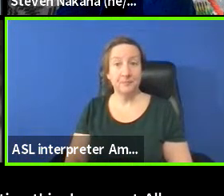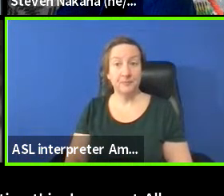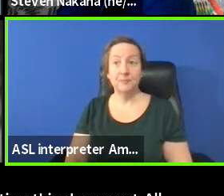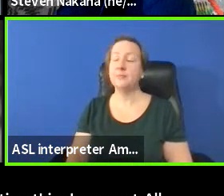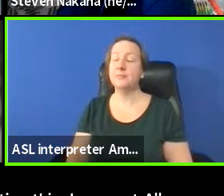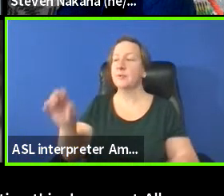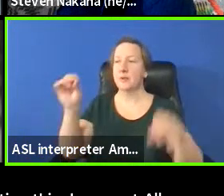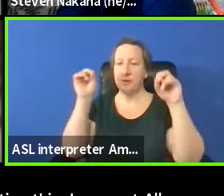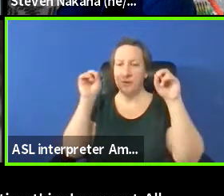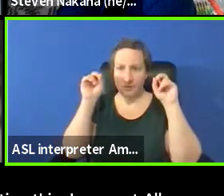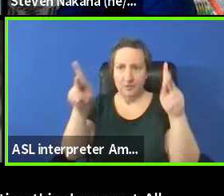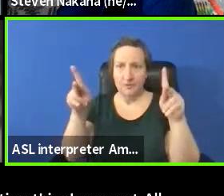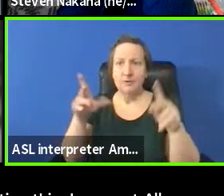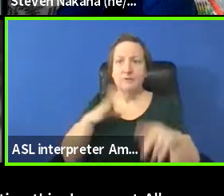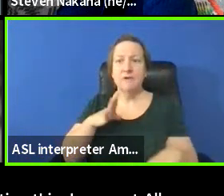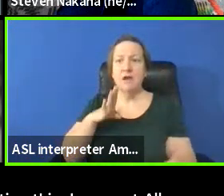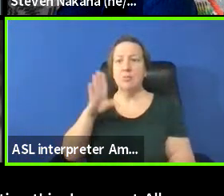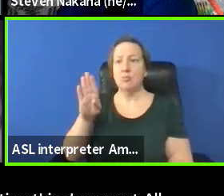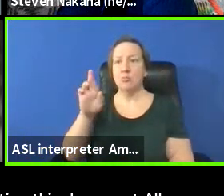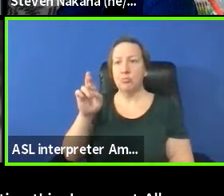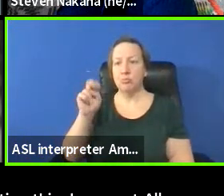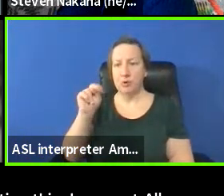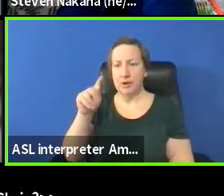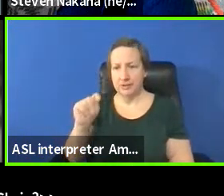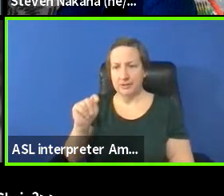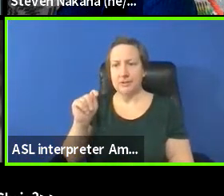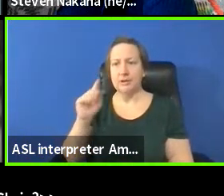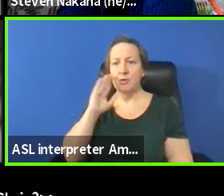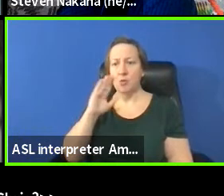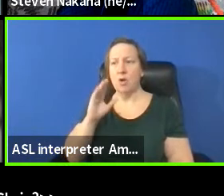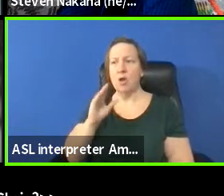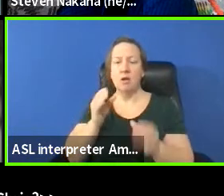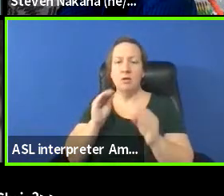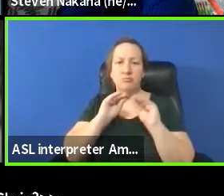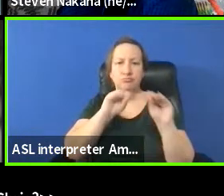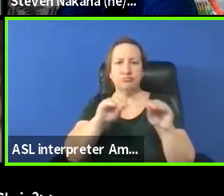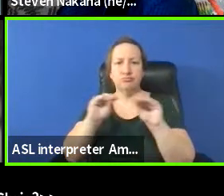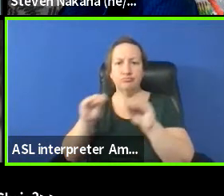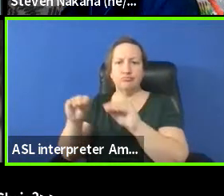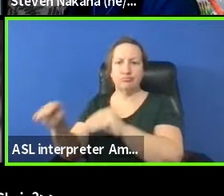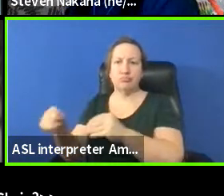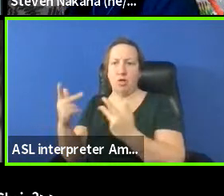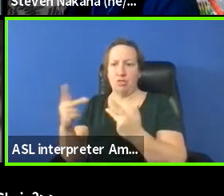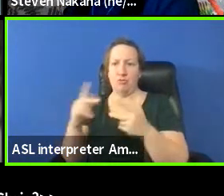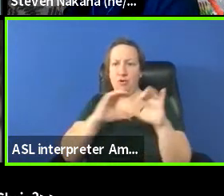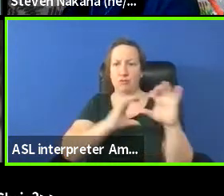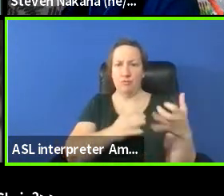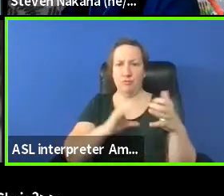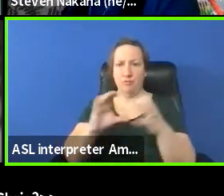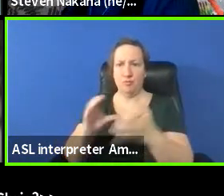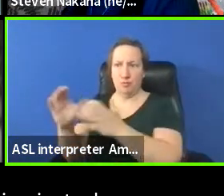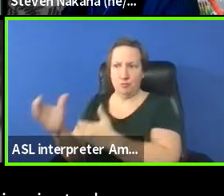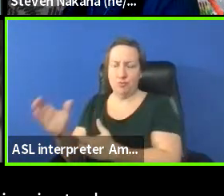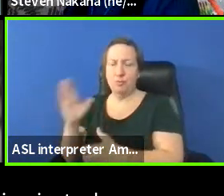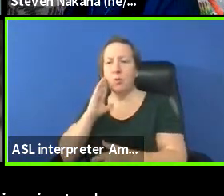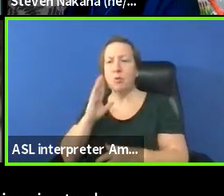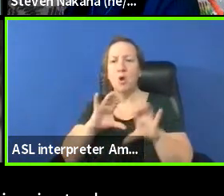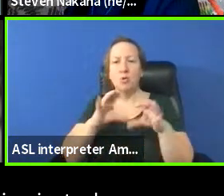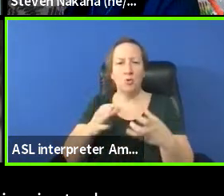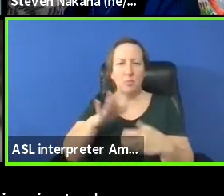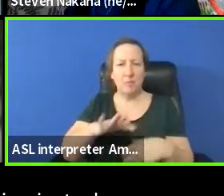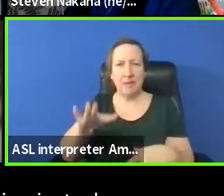Okay, so Brent is going to place members into 3 breakout rooms. We're going to be in groups for